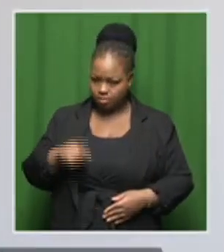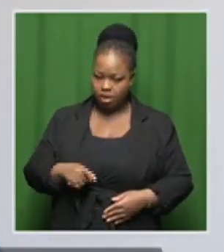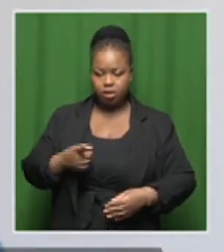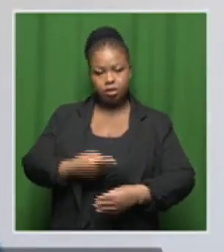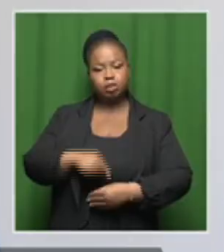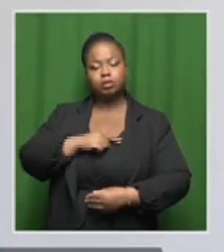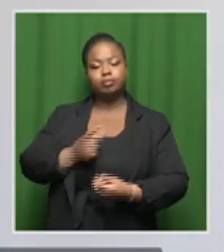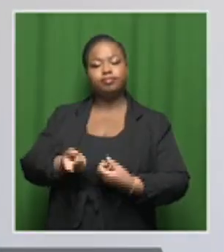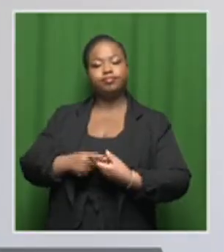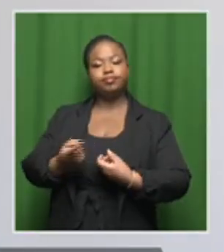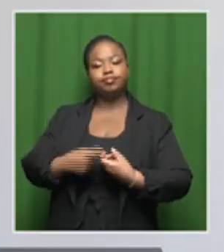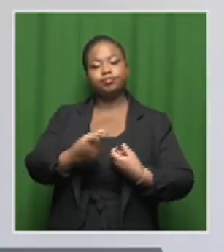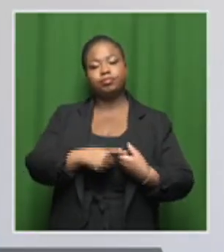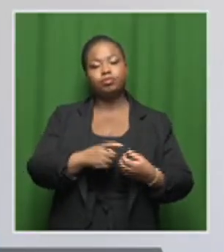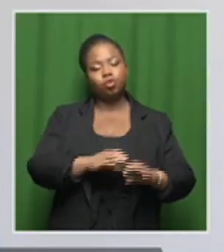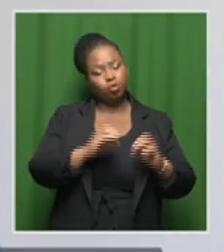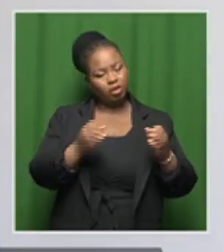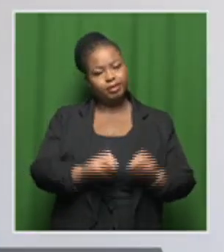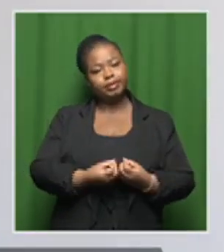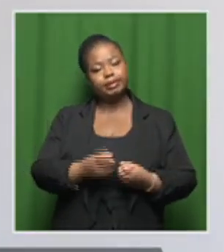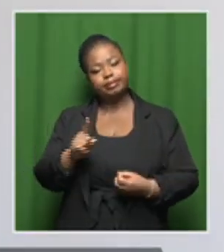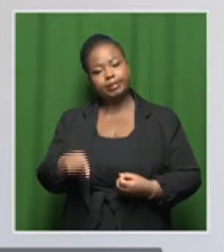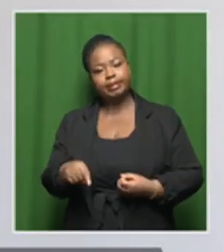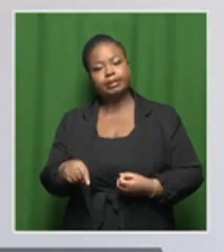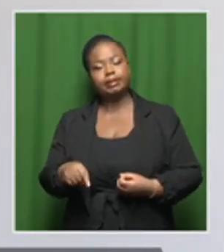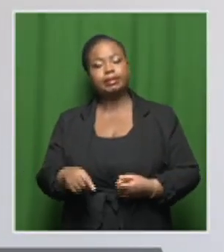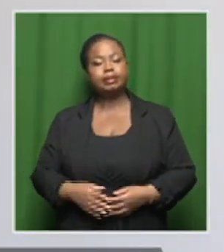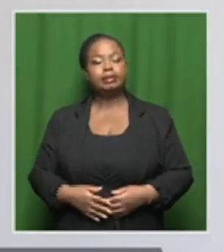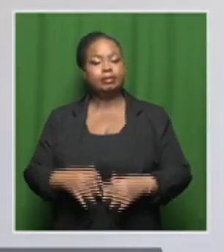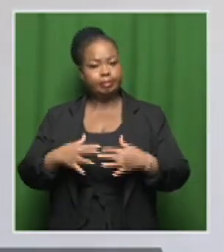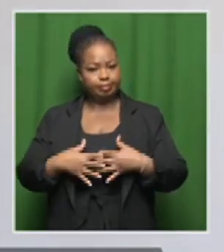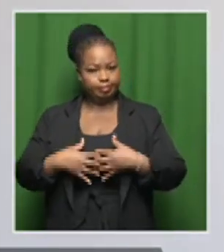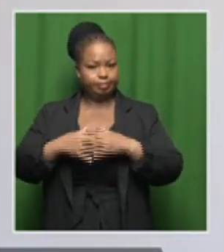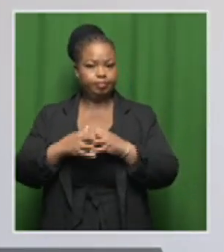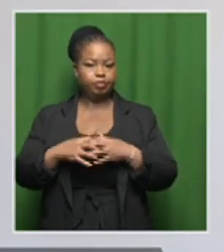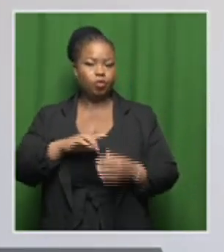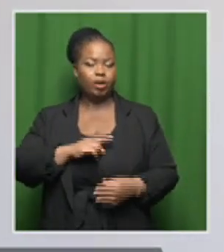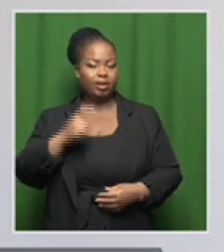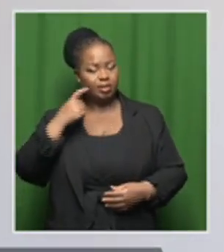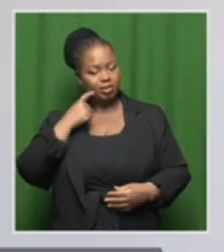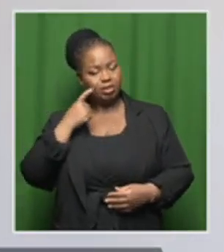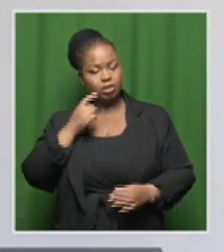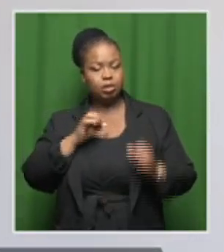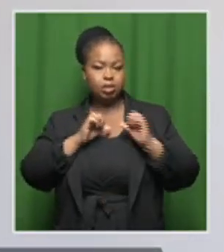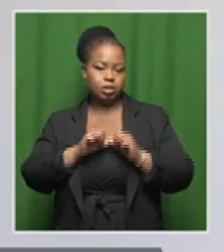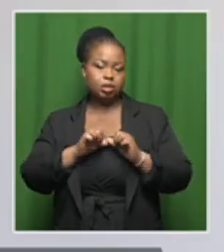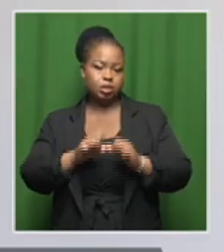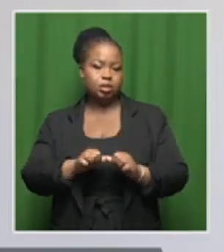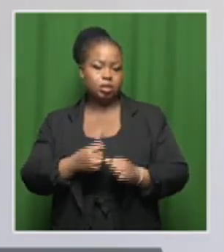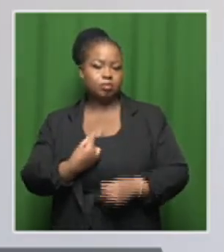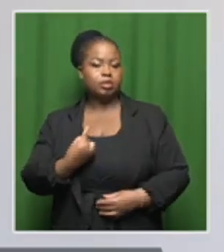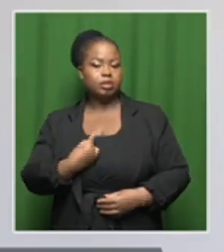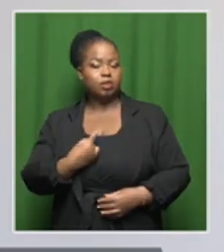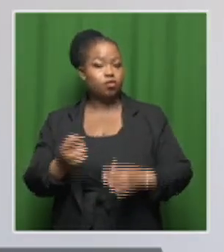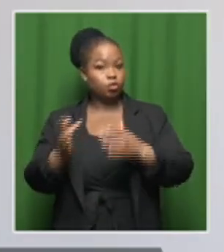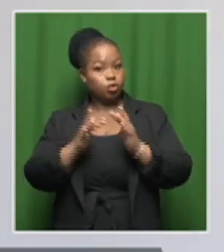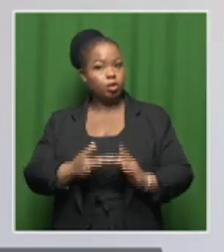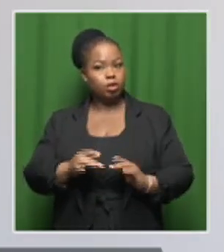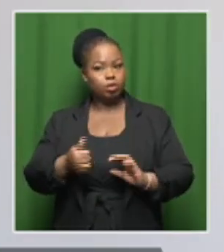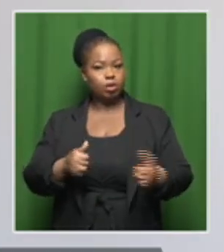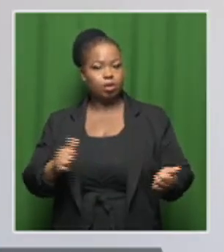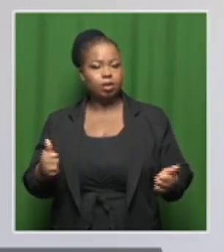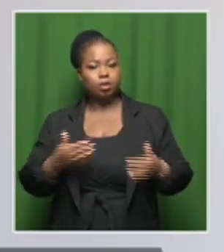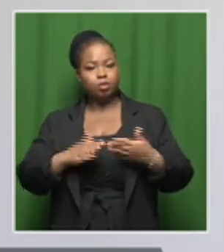of those organizations must be built so that they can sustain themselves and connect to other communities